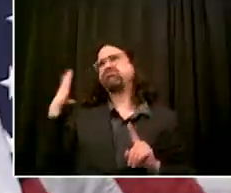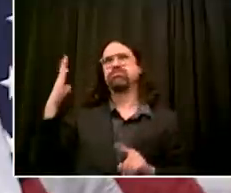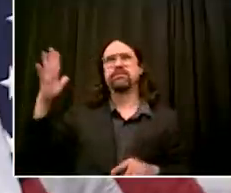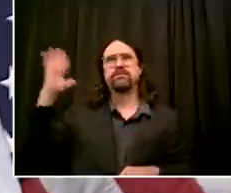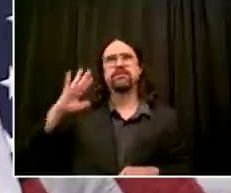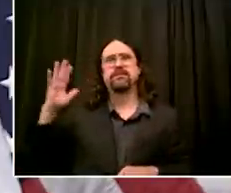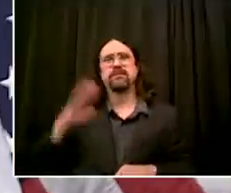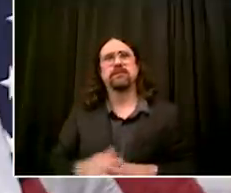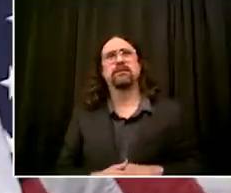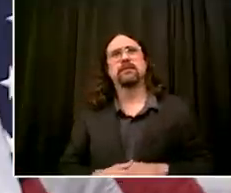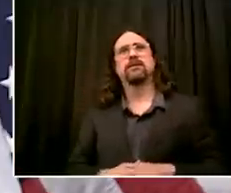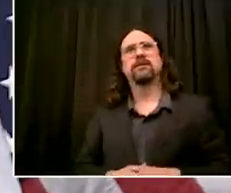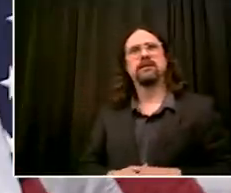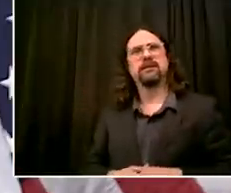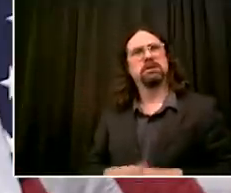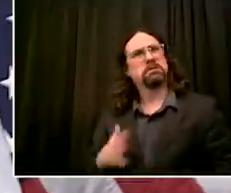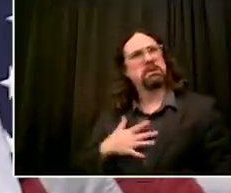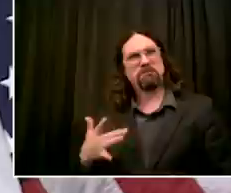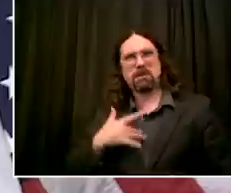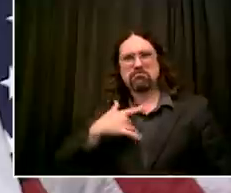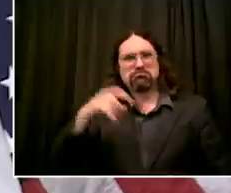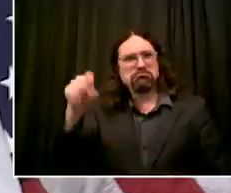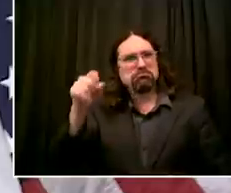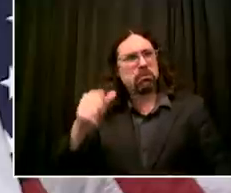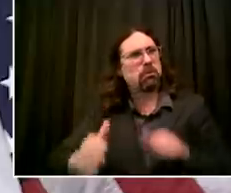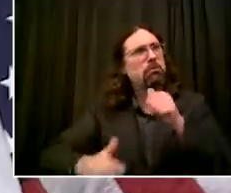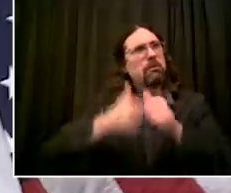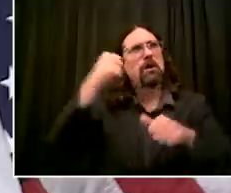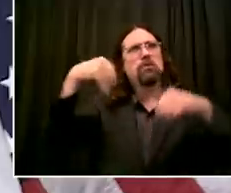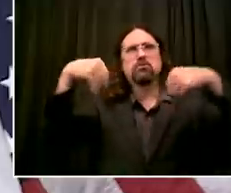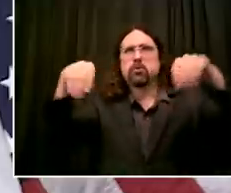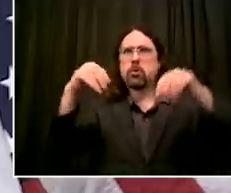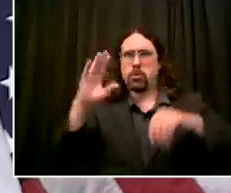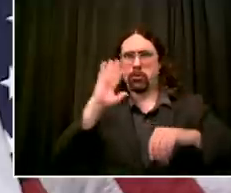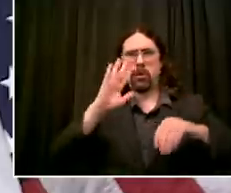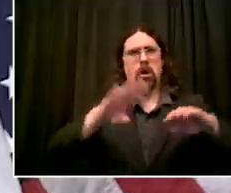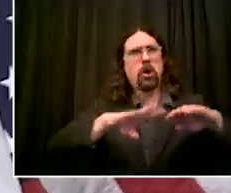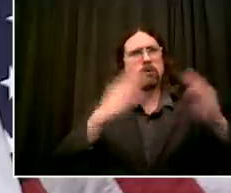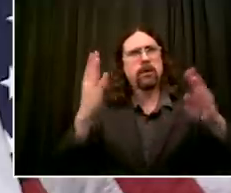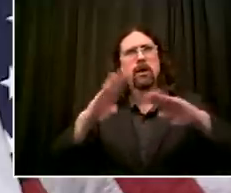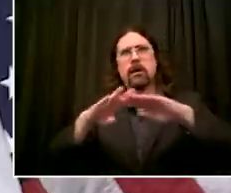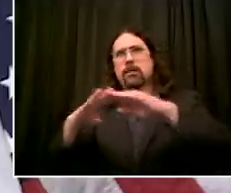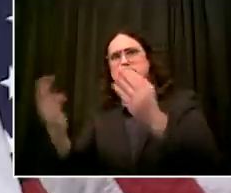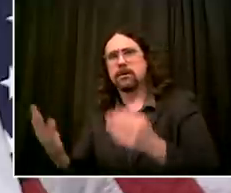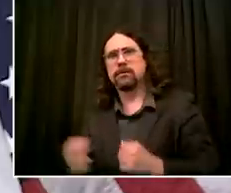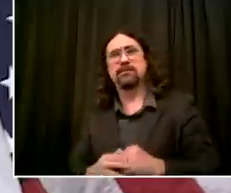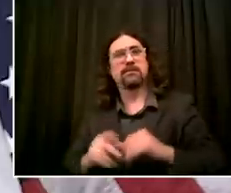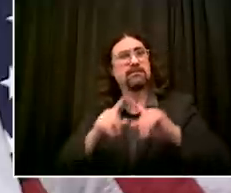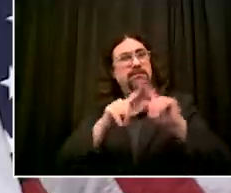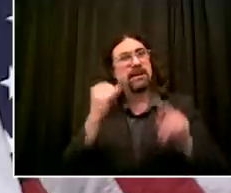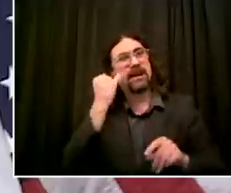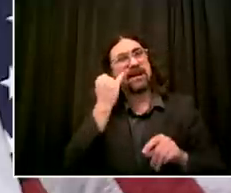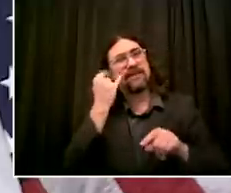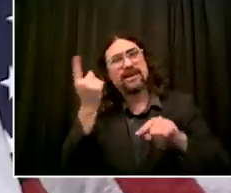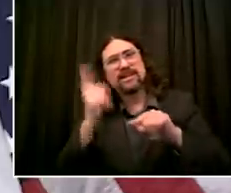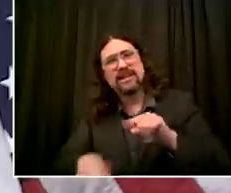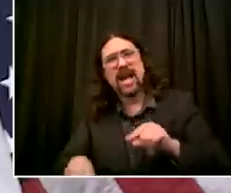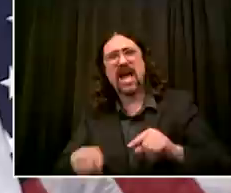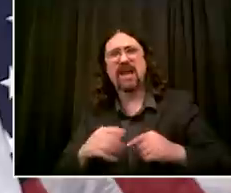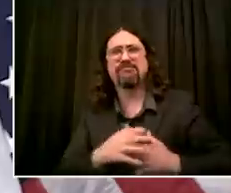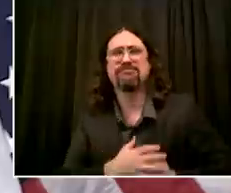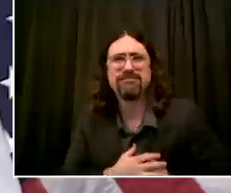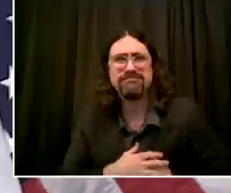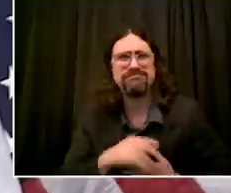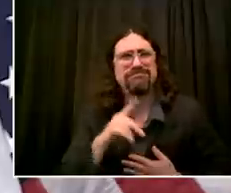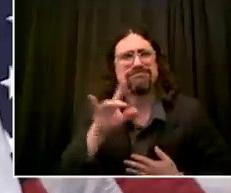the coronavirus creating this dynamic for all of us, and we're all going to have to find our way through as best possible, and the city of New York will do all we can to help them. But